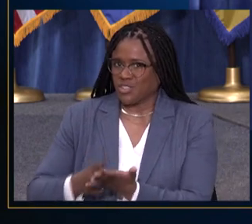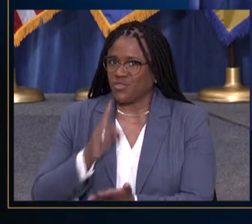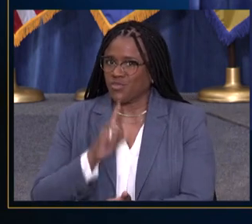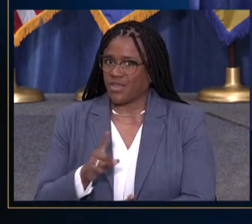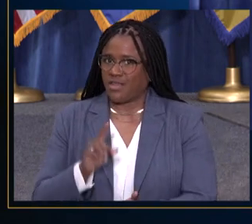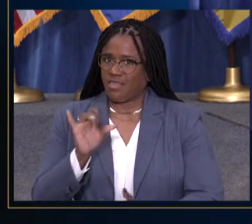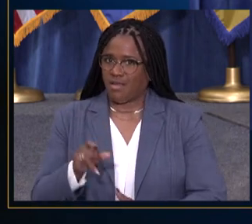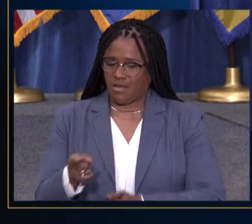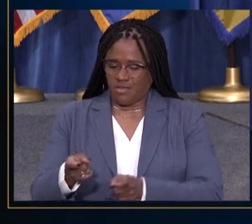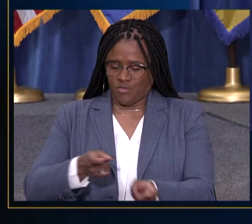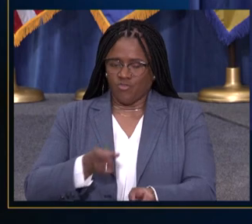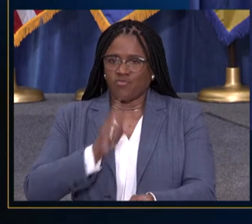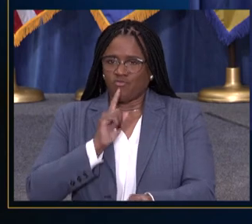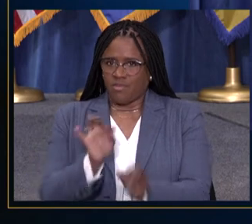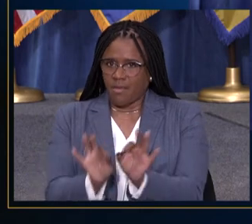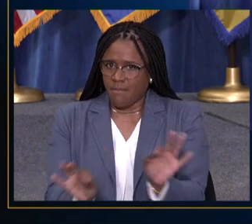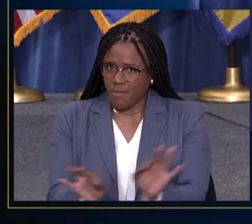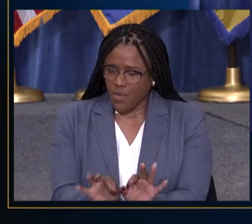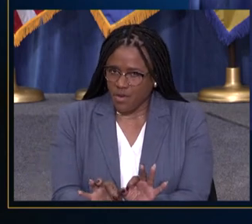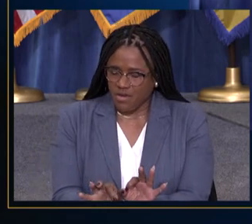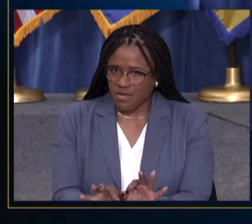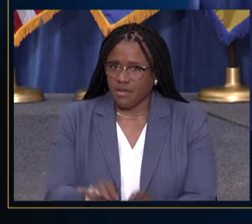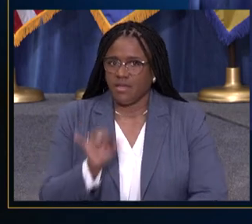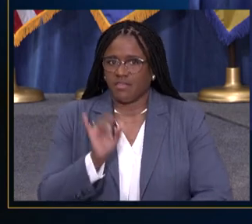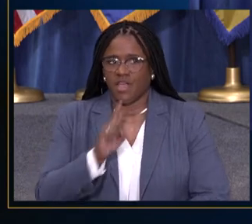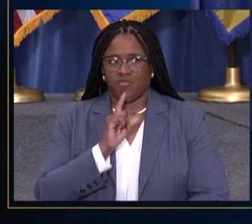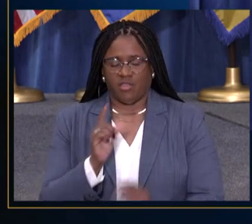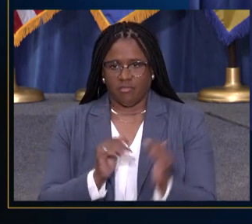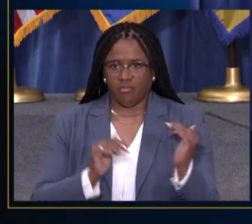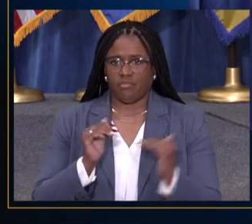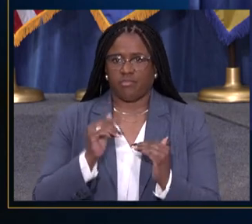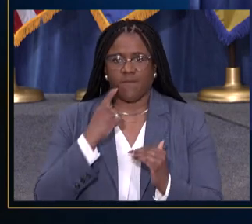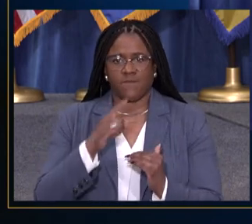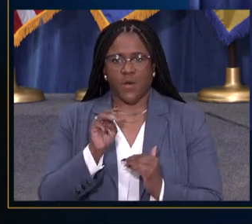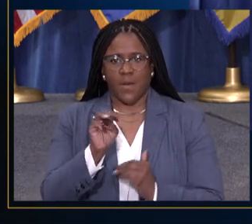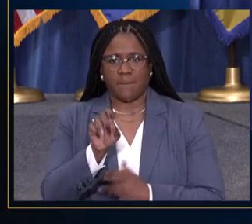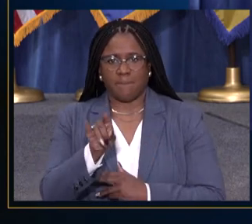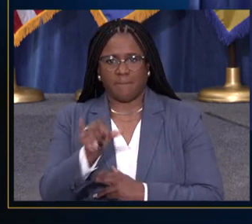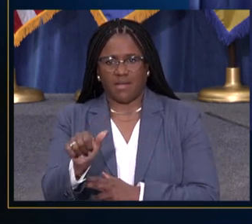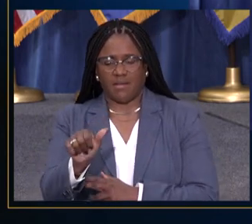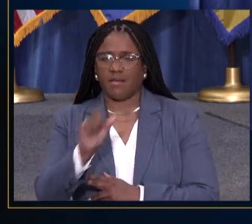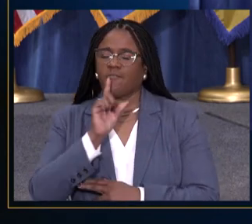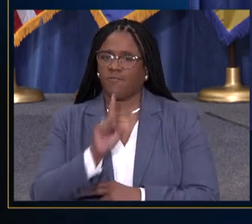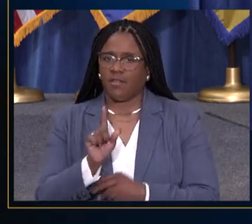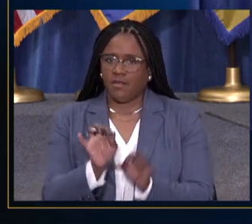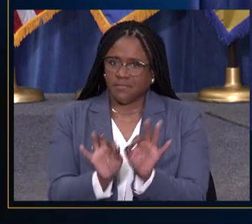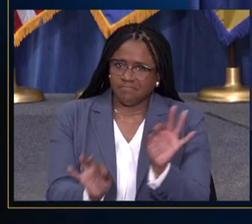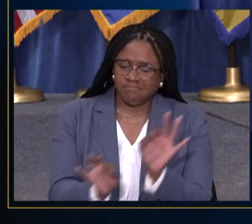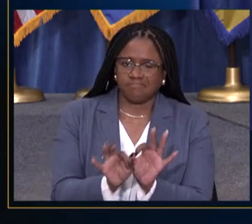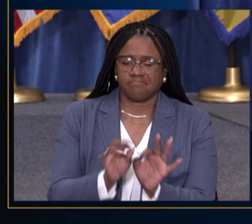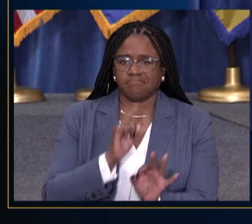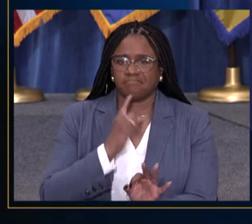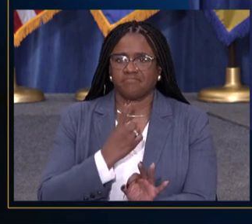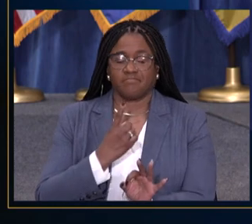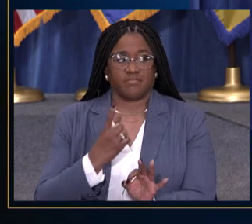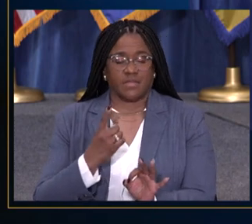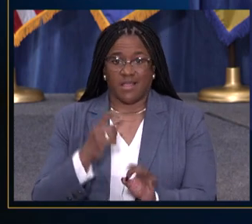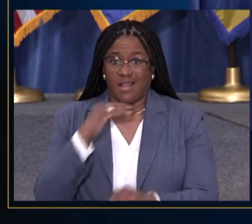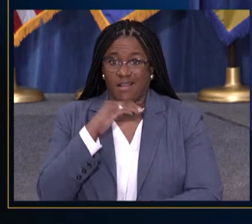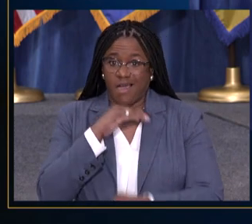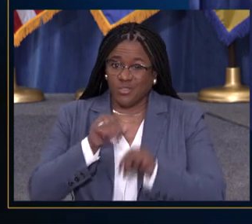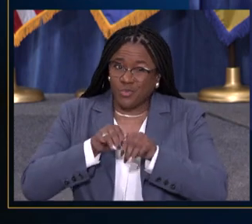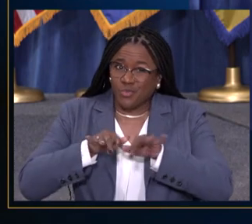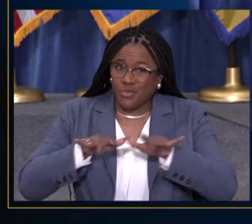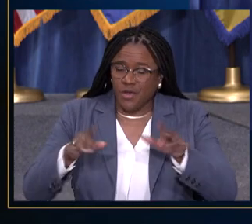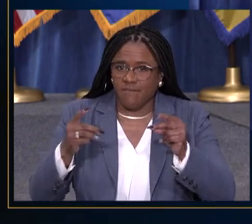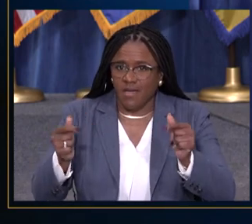becomes important. The democratization of media is really crucial. Lies spread fast, but if we